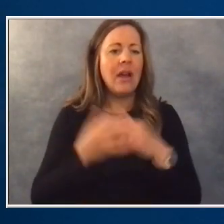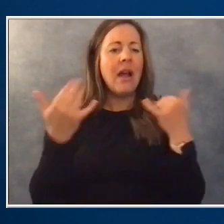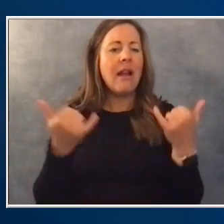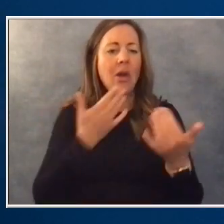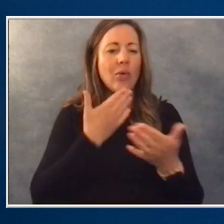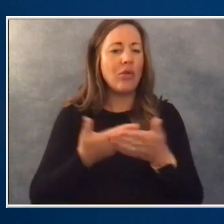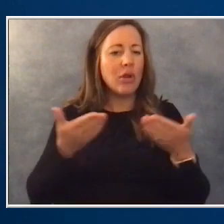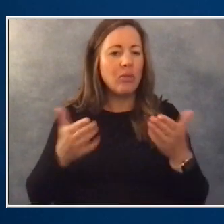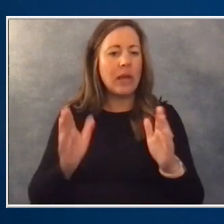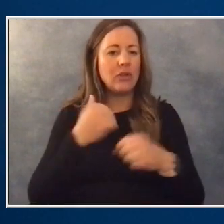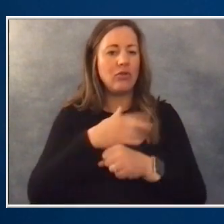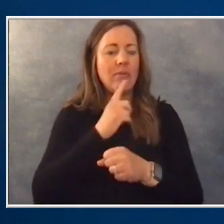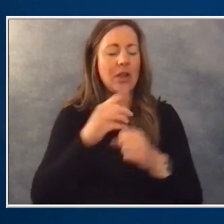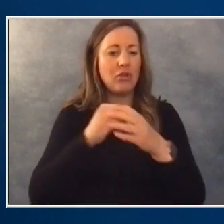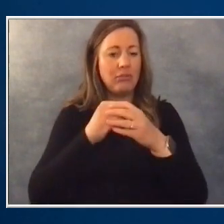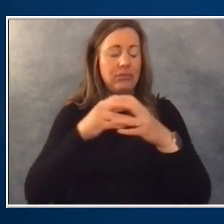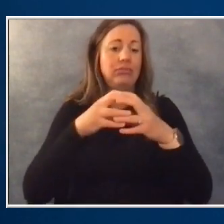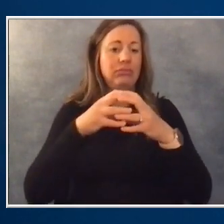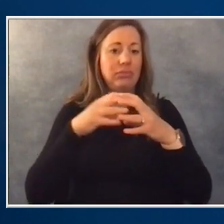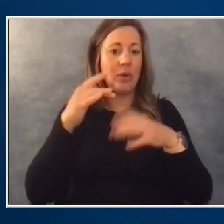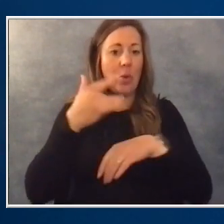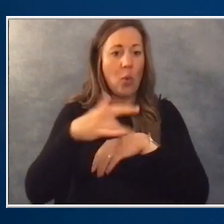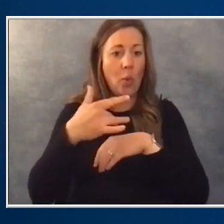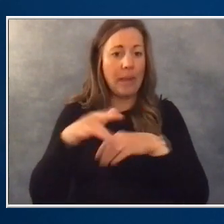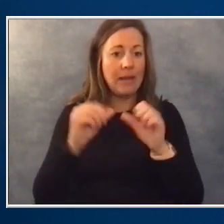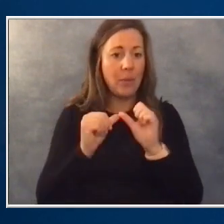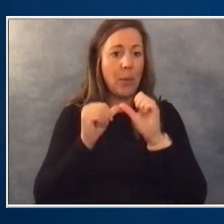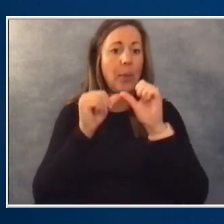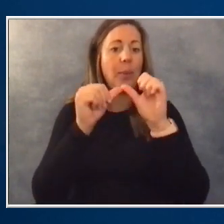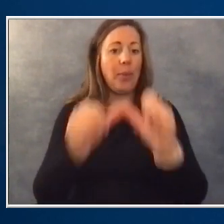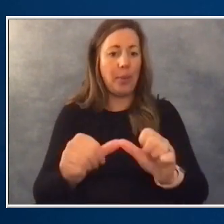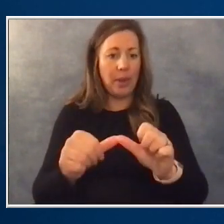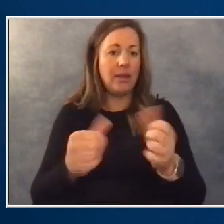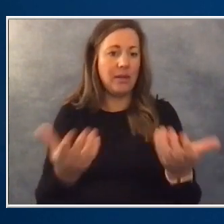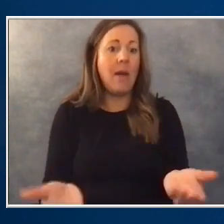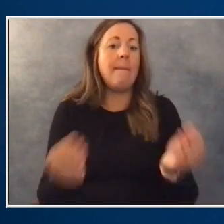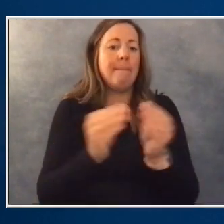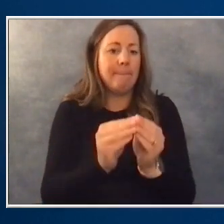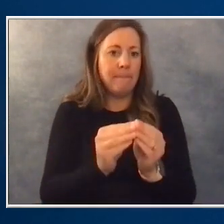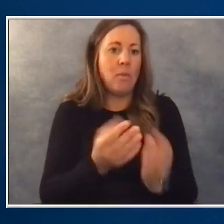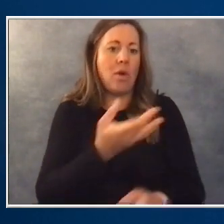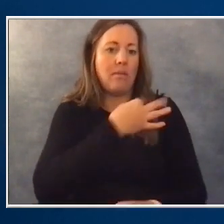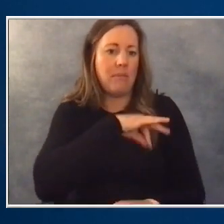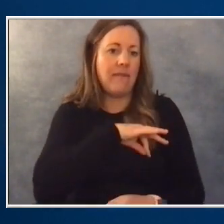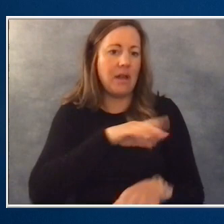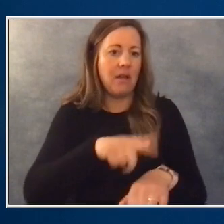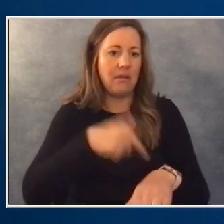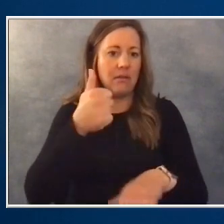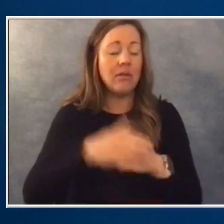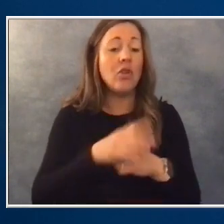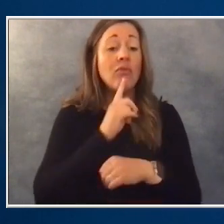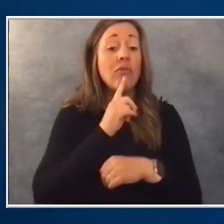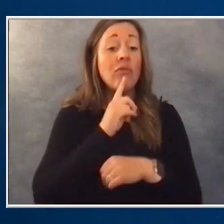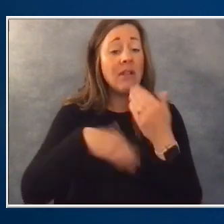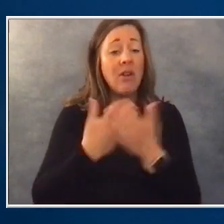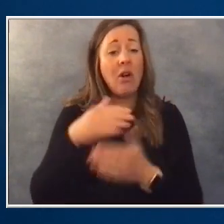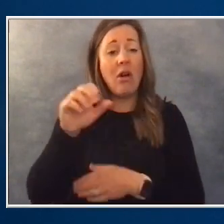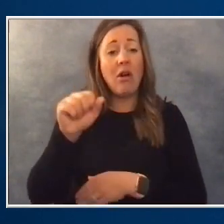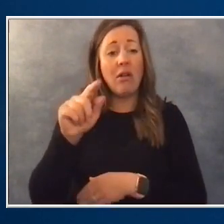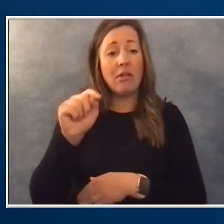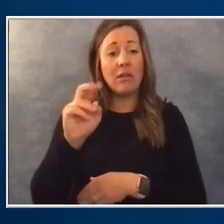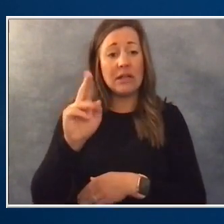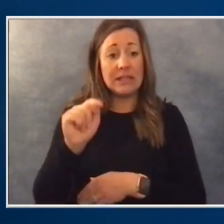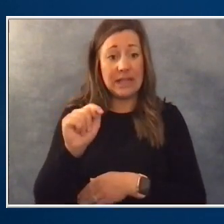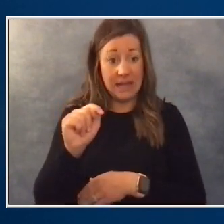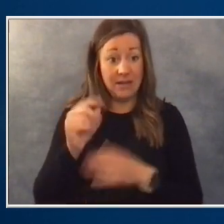it open, you know, to give you more of a prolonged benefit. One is almost all the stents we use now have a medication on the stent,